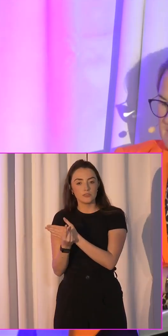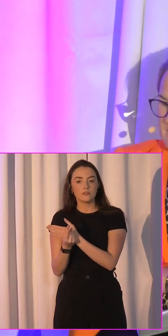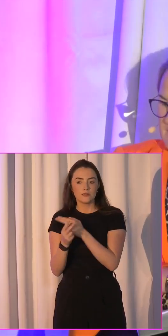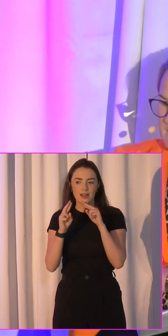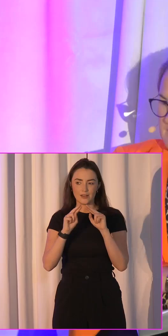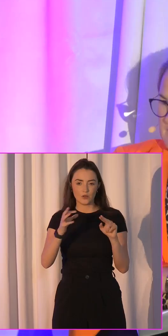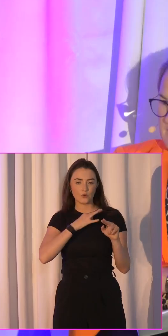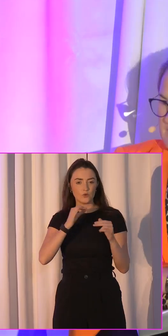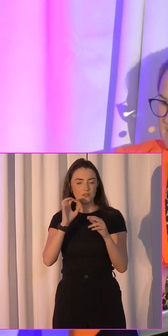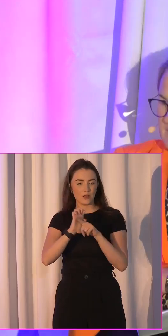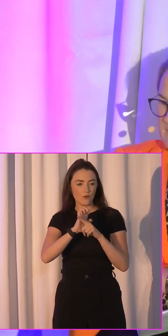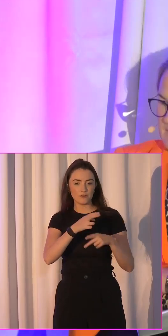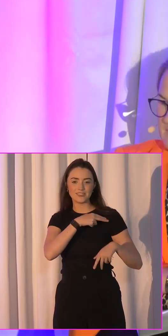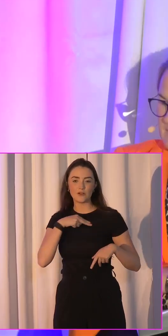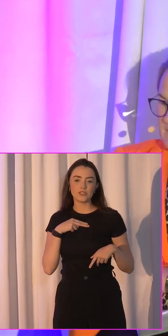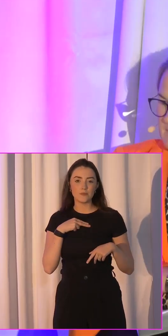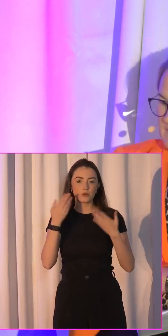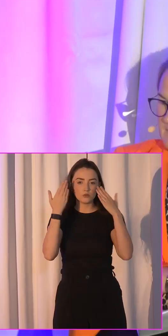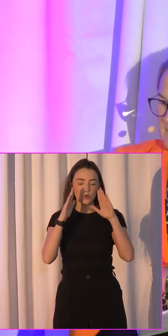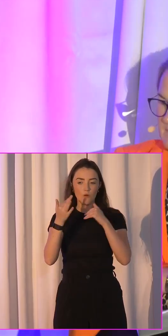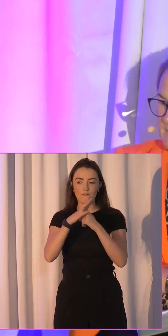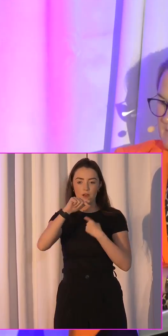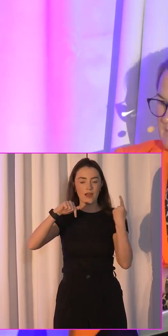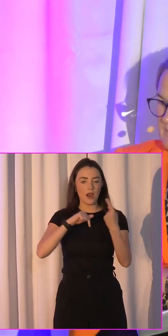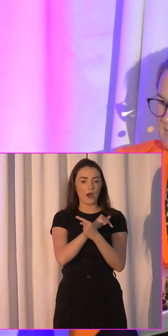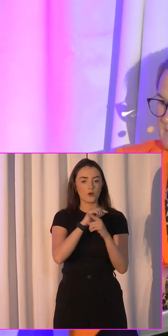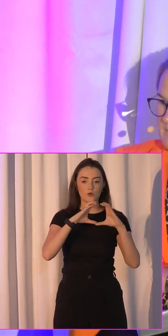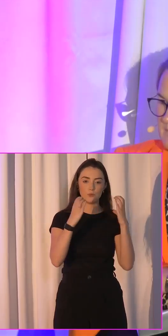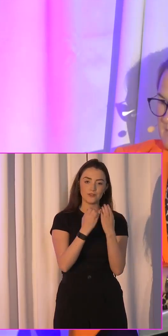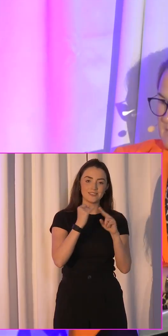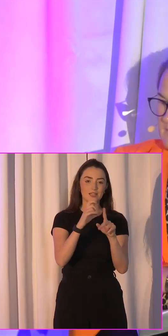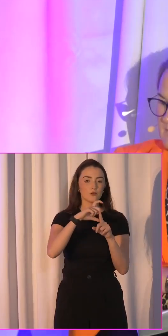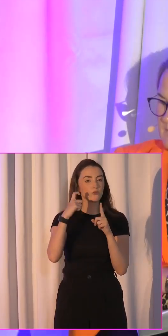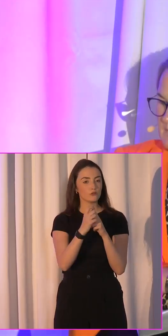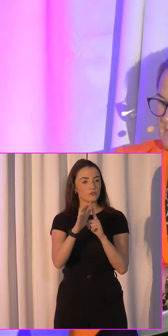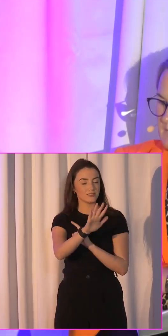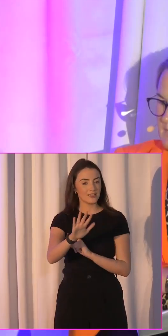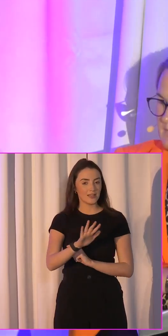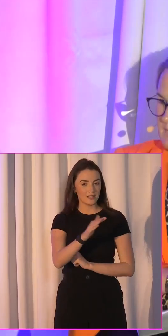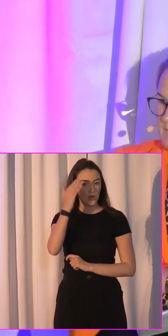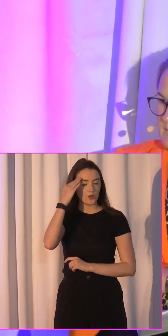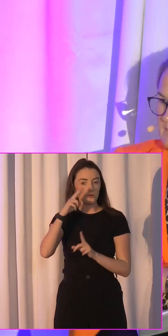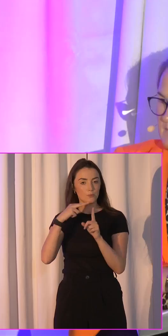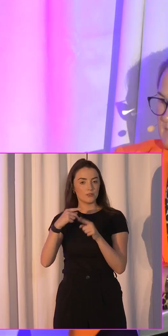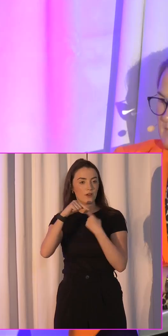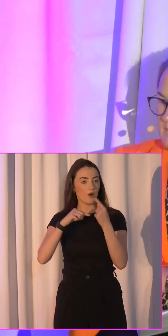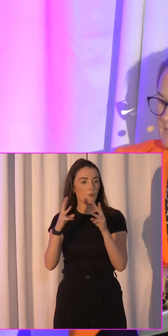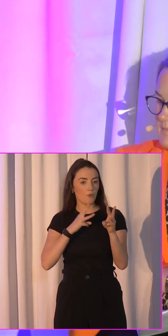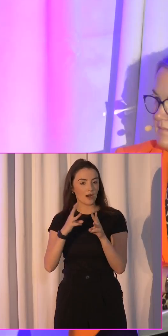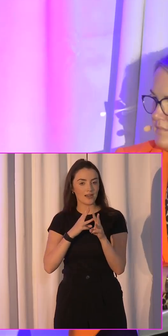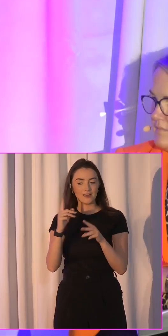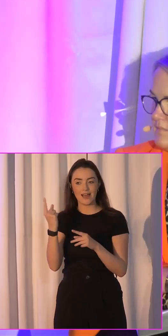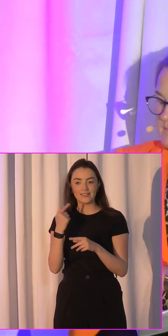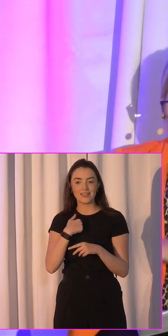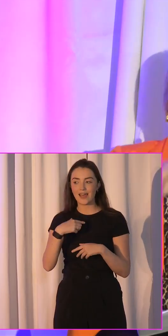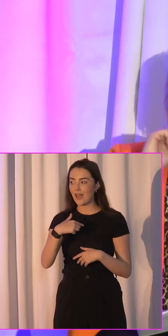inaccurate and stereotypical portrayal of our communities within cultural settings. And I know just from the point of view of our work in AsIAm, we know that this issue